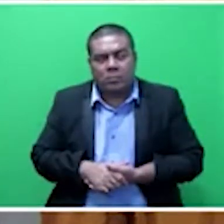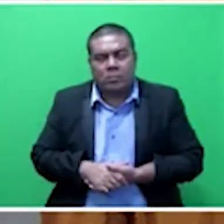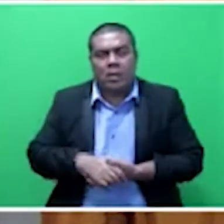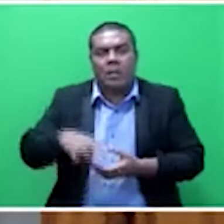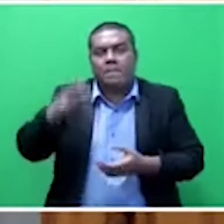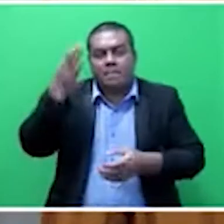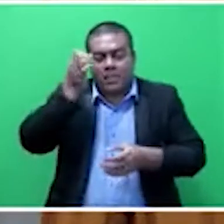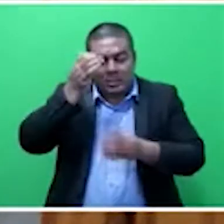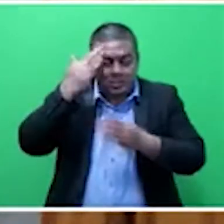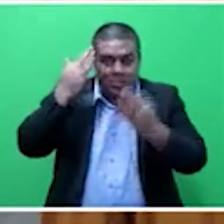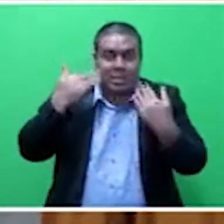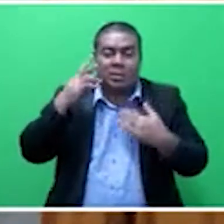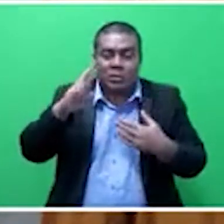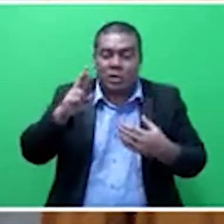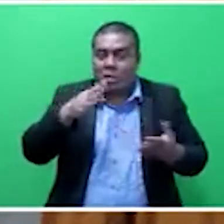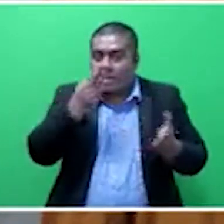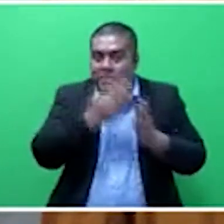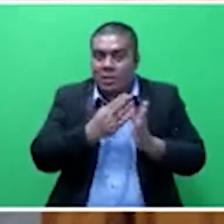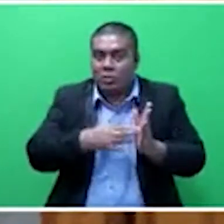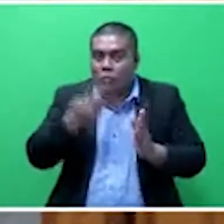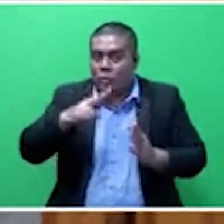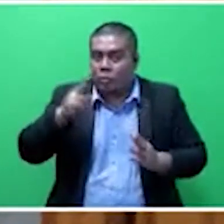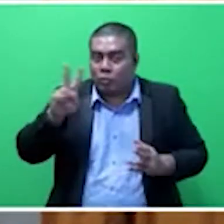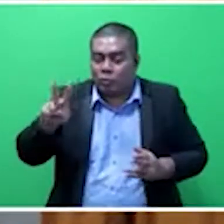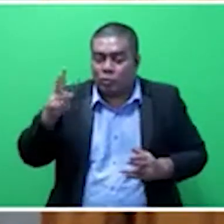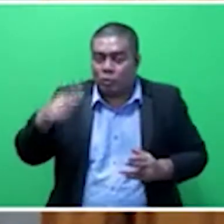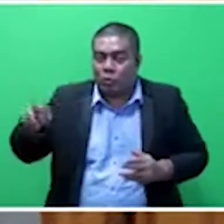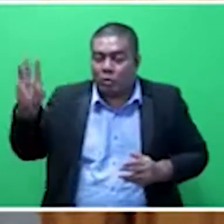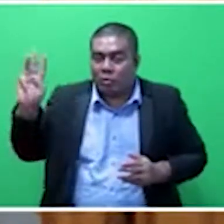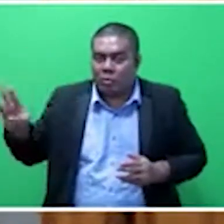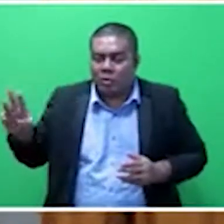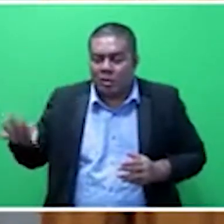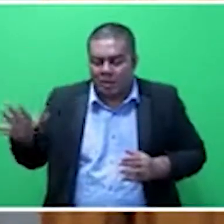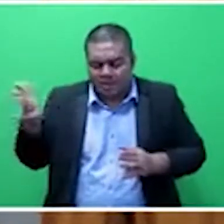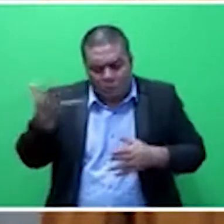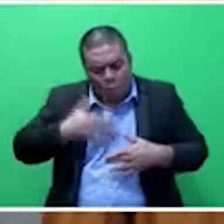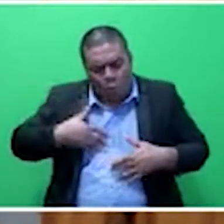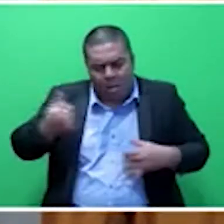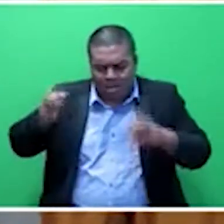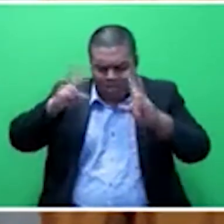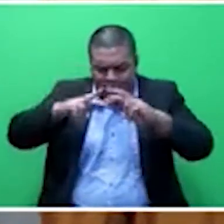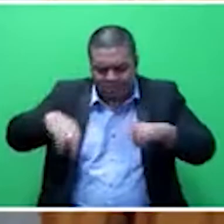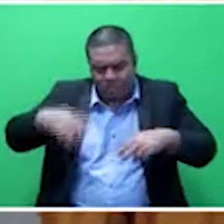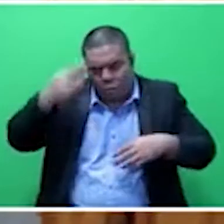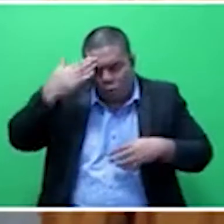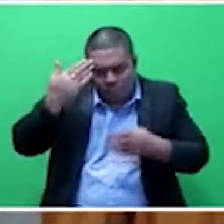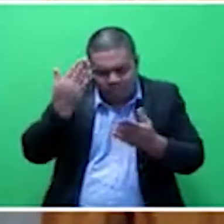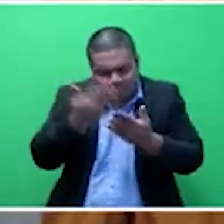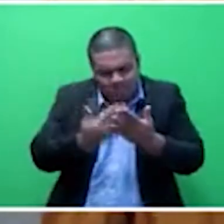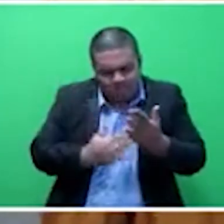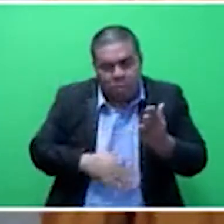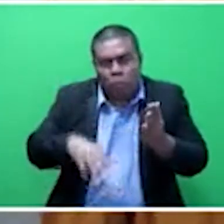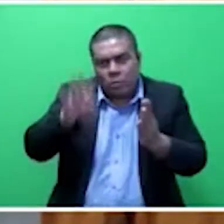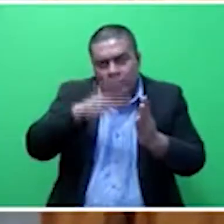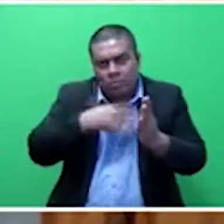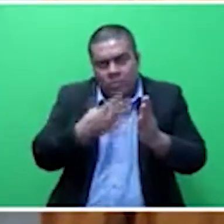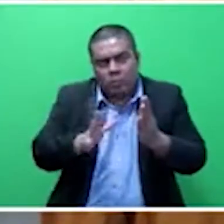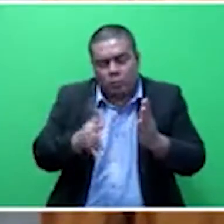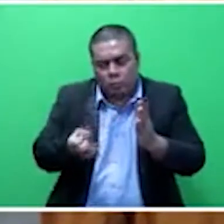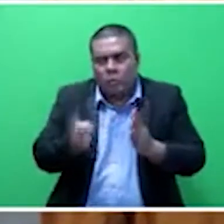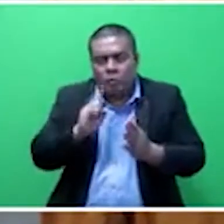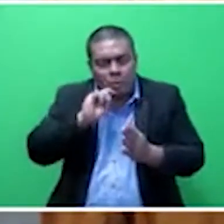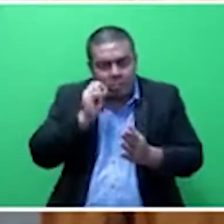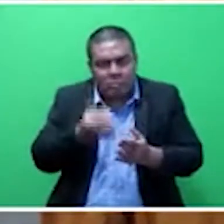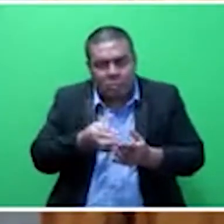Mr. Speaker, the budget 2022-2023 is a well-executed budget for all ministries, and with this budget, we will consolidate our recovery.